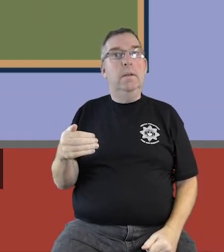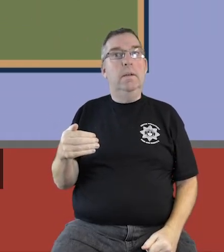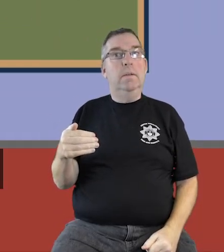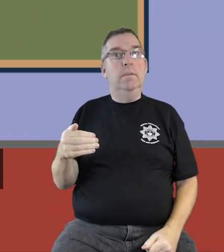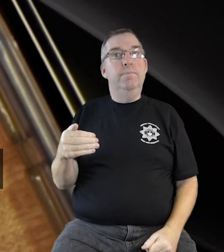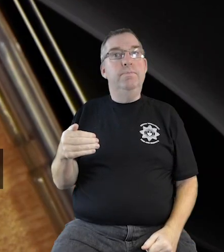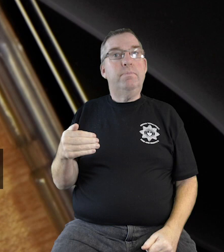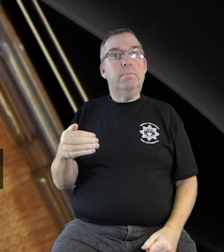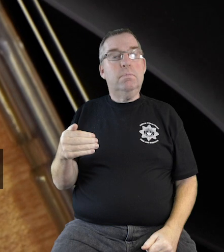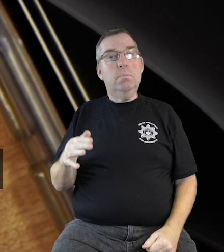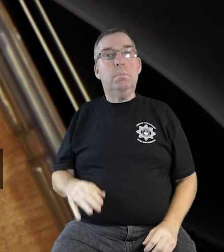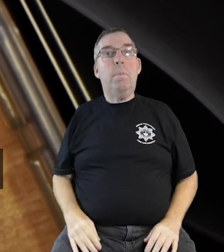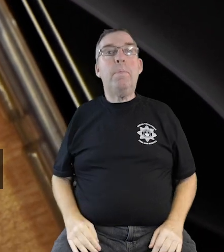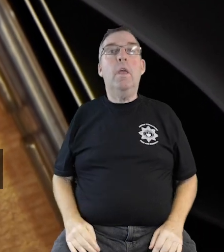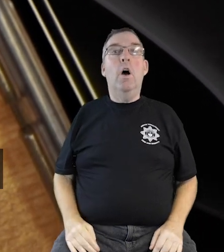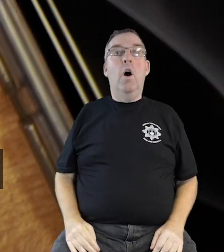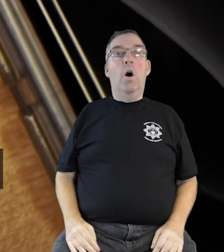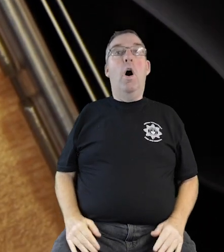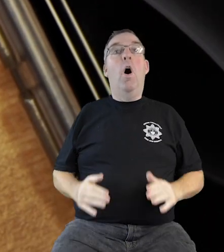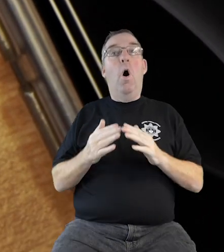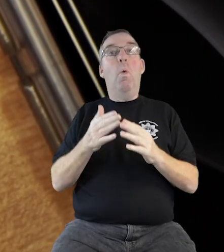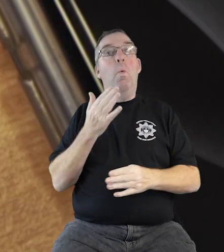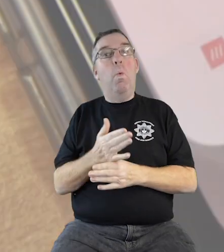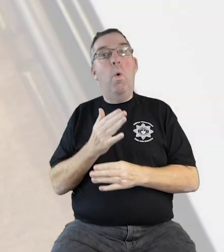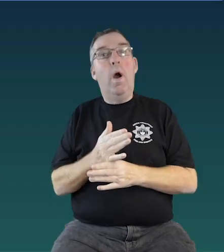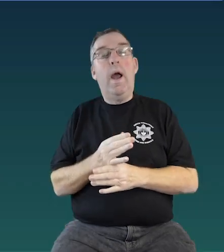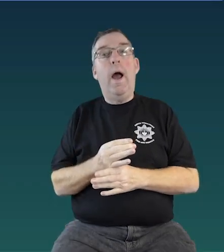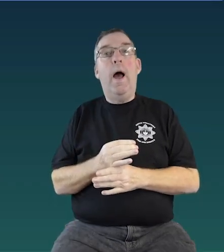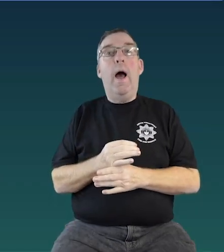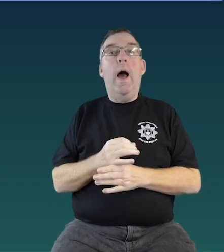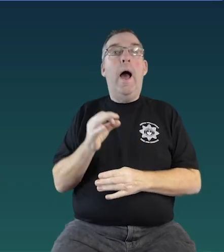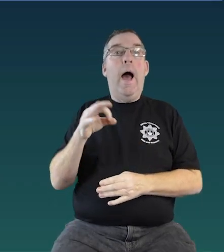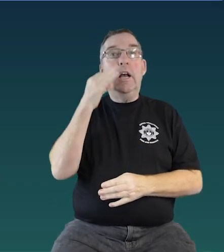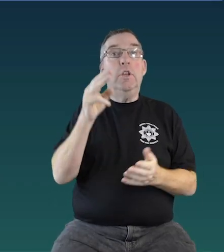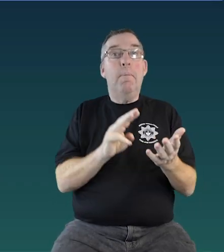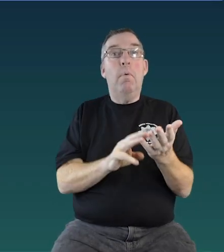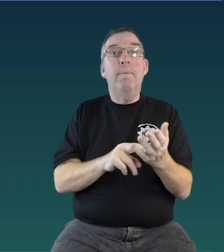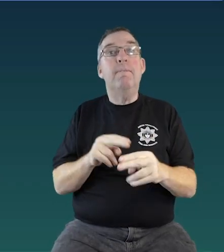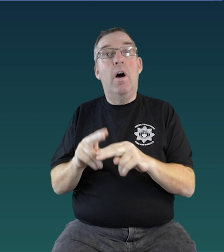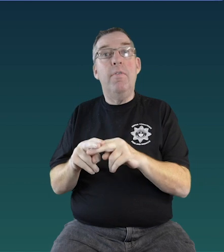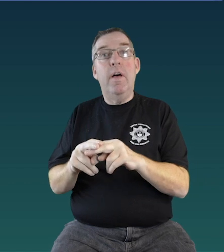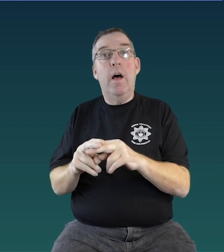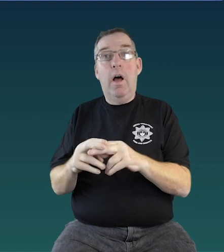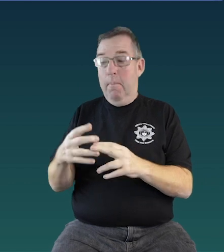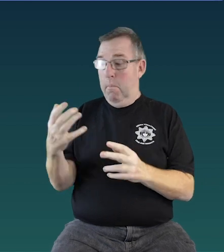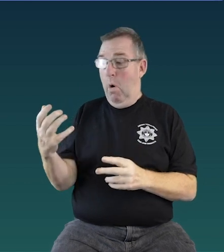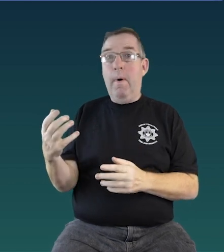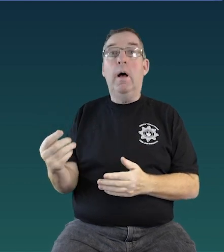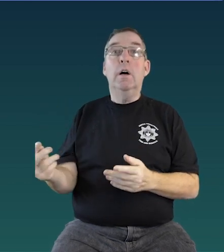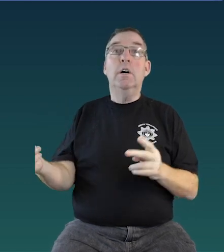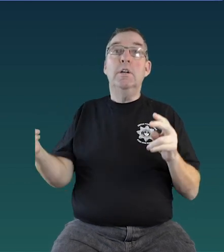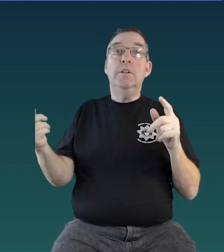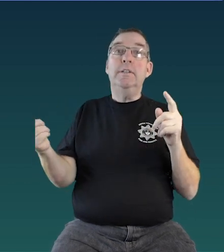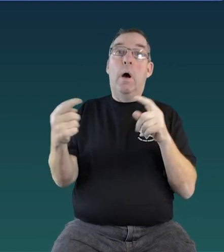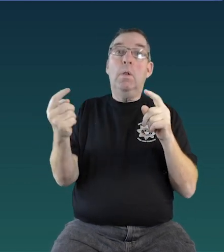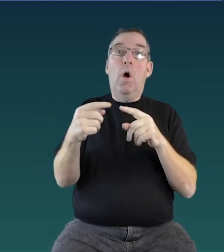Homework. Have you heard of What 3 Words? Ask an adult to download the What 3 Words app. This